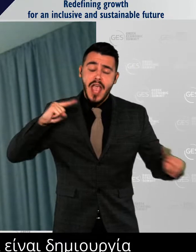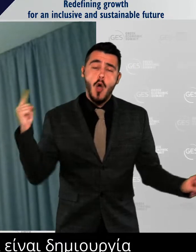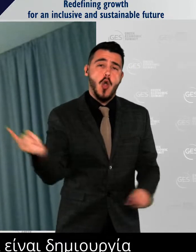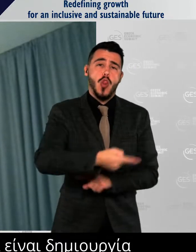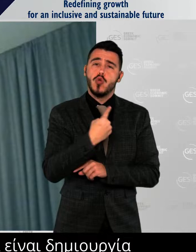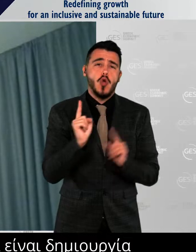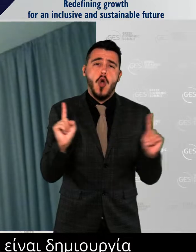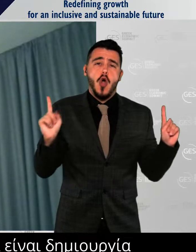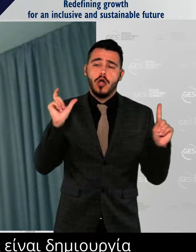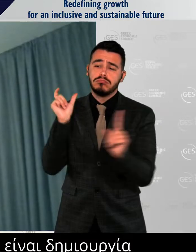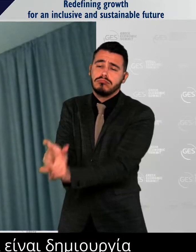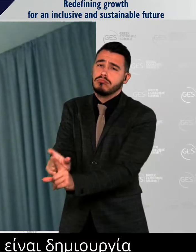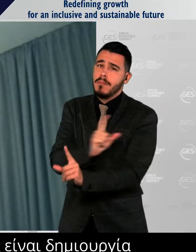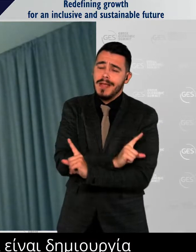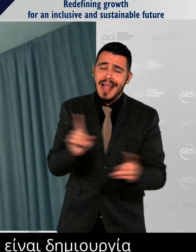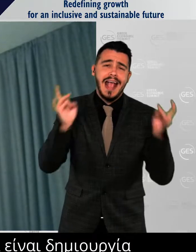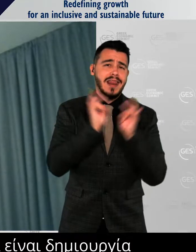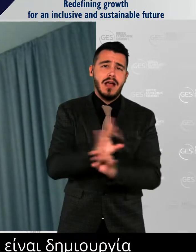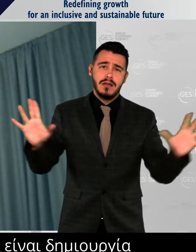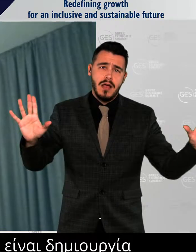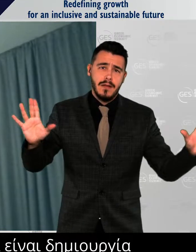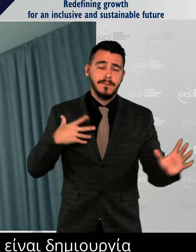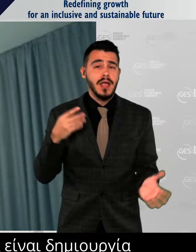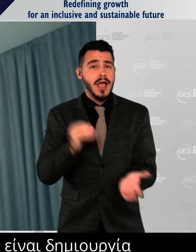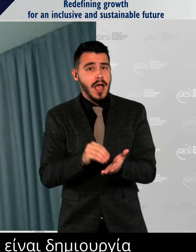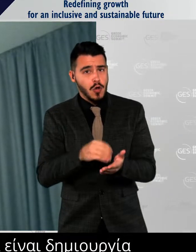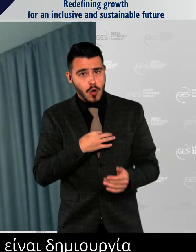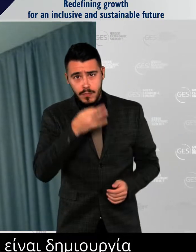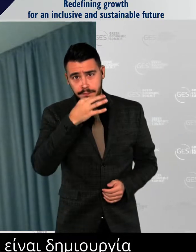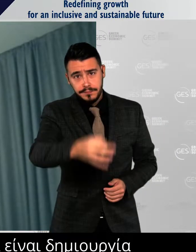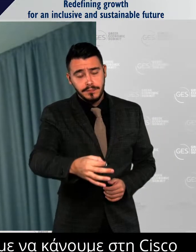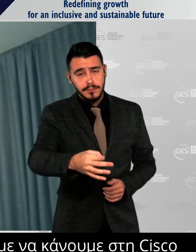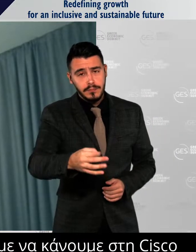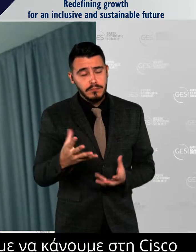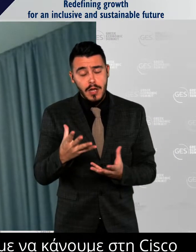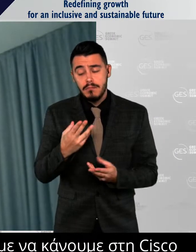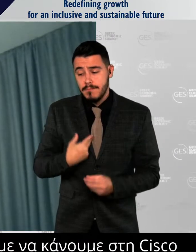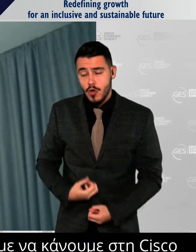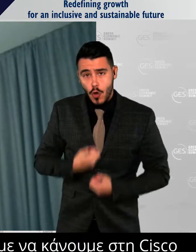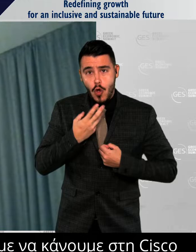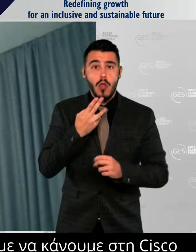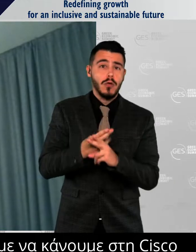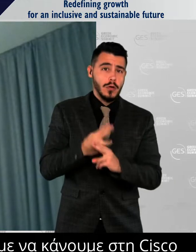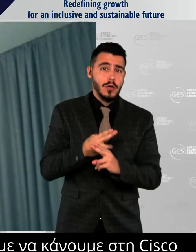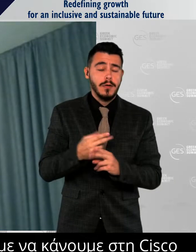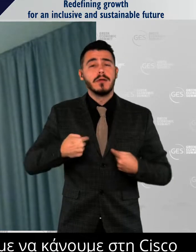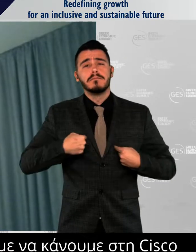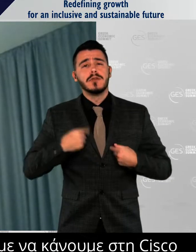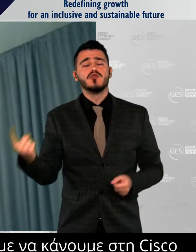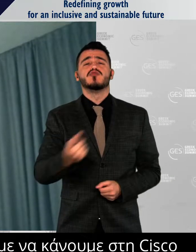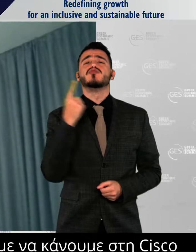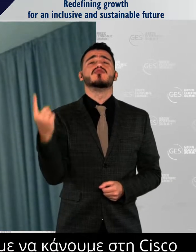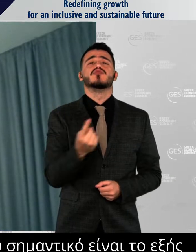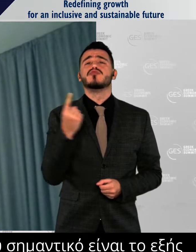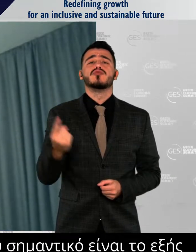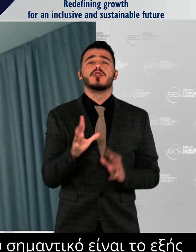other aspect that to us is very important, we are always saying that privacy has to be a human right.